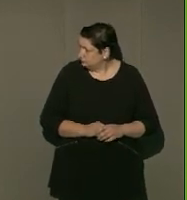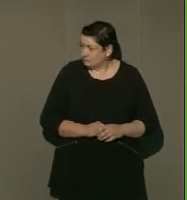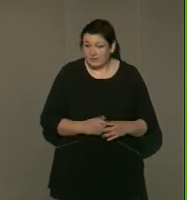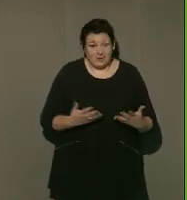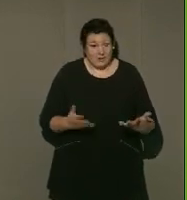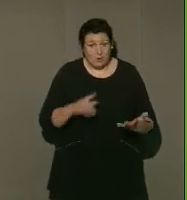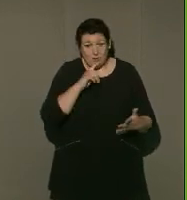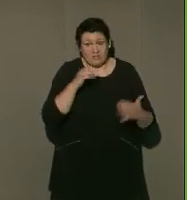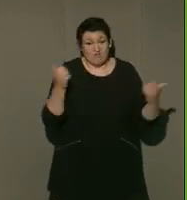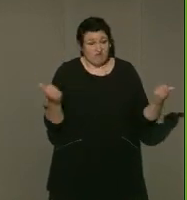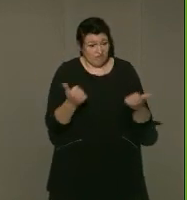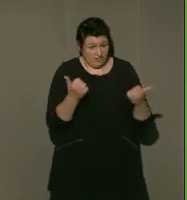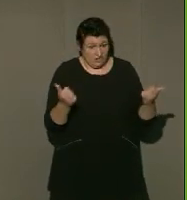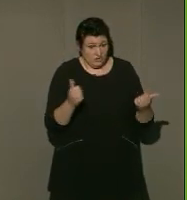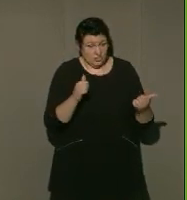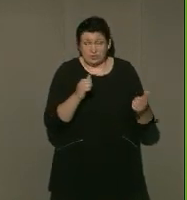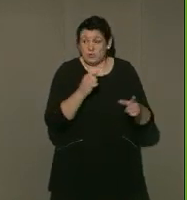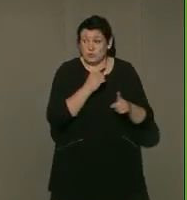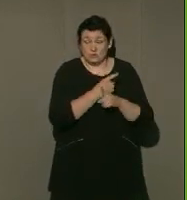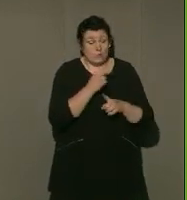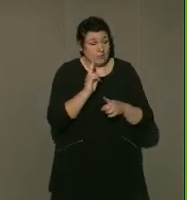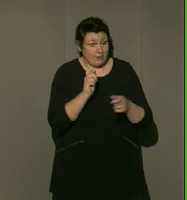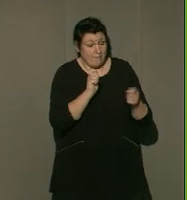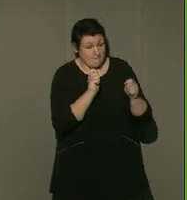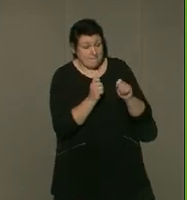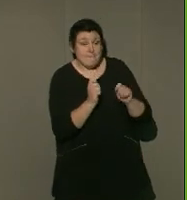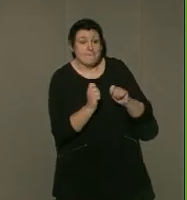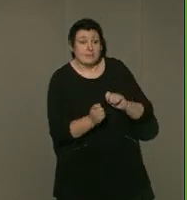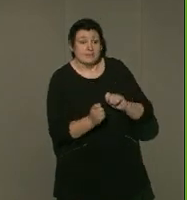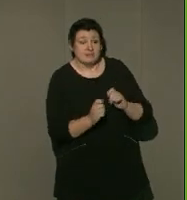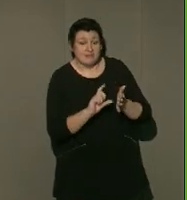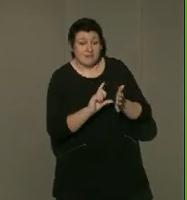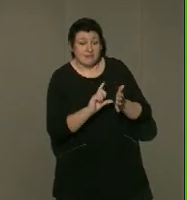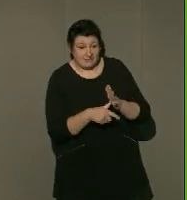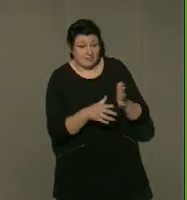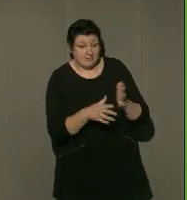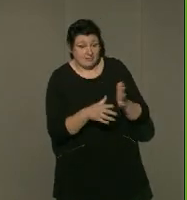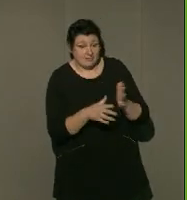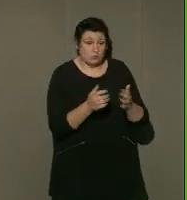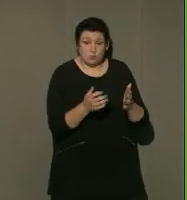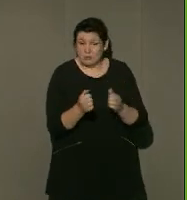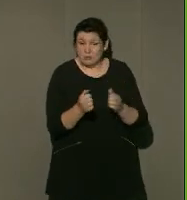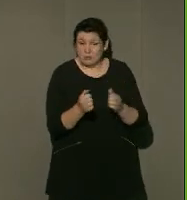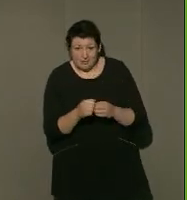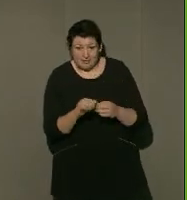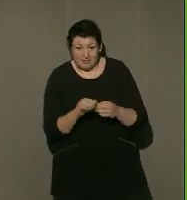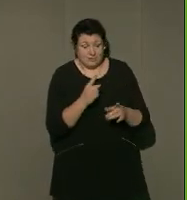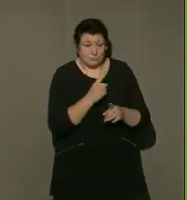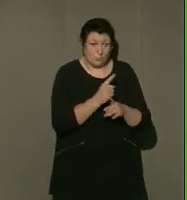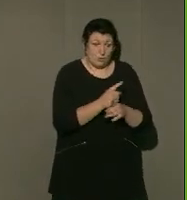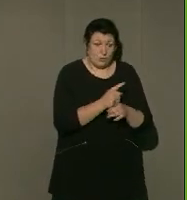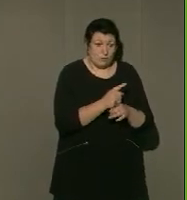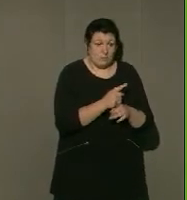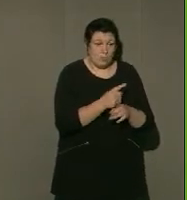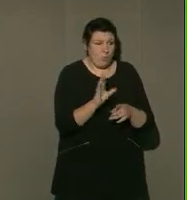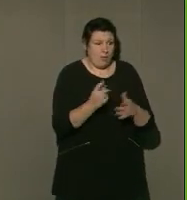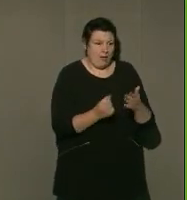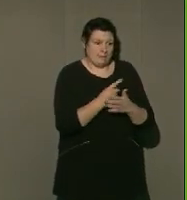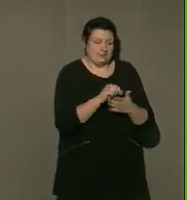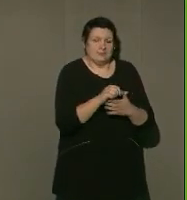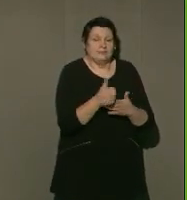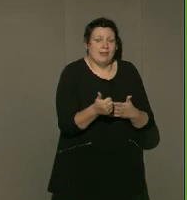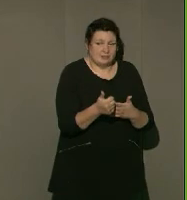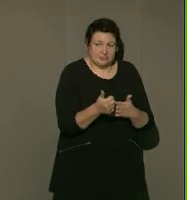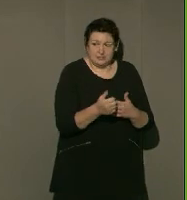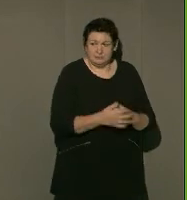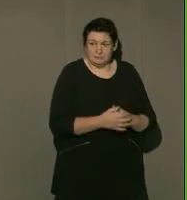this, but we will discuss all of the amendments, and then whether amended or not, the question is what then happens to the document, absolutely picking up the point of the last